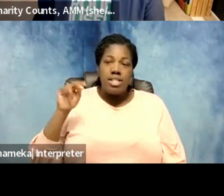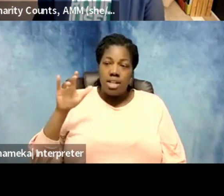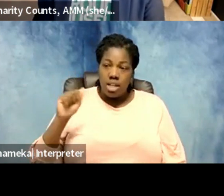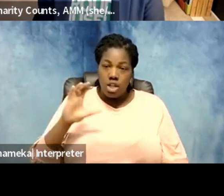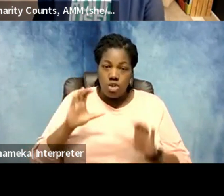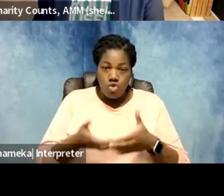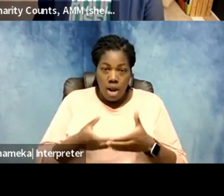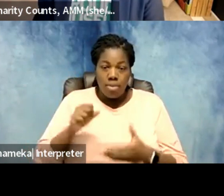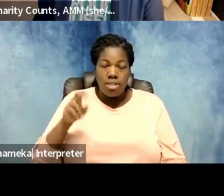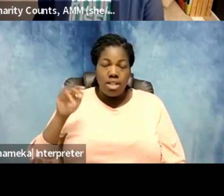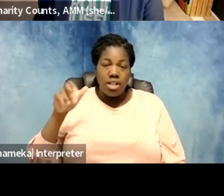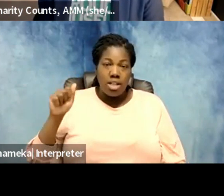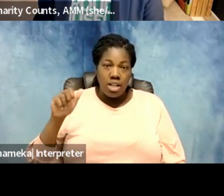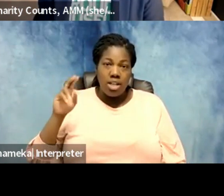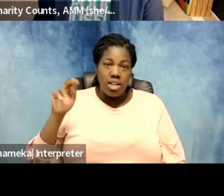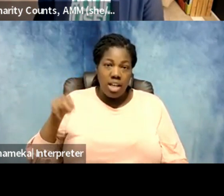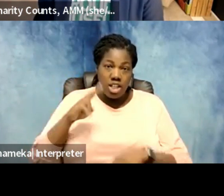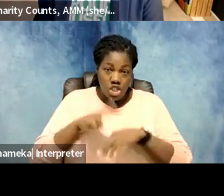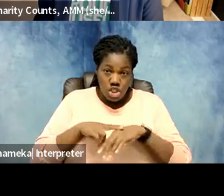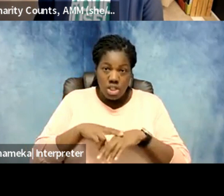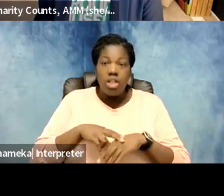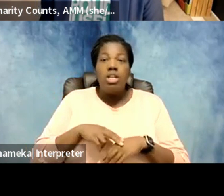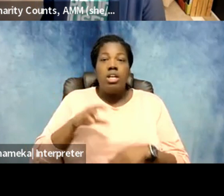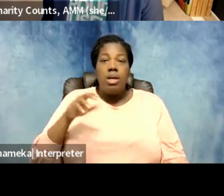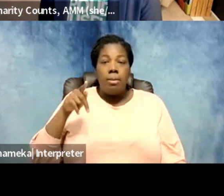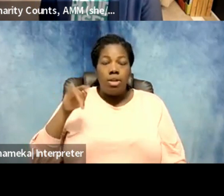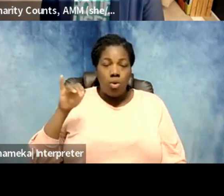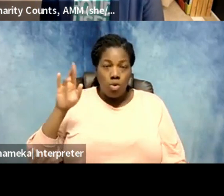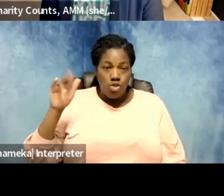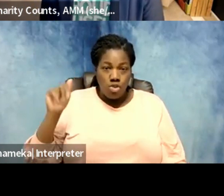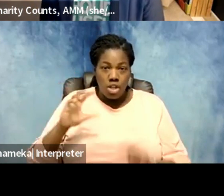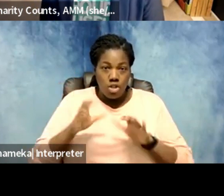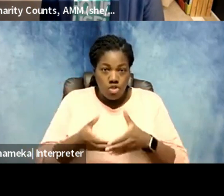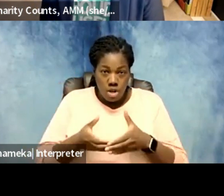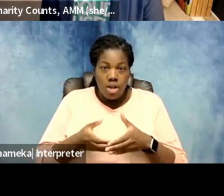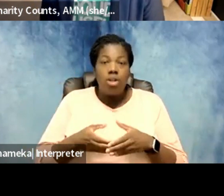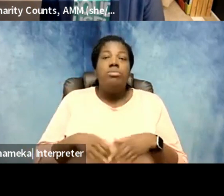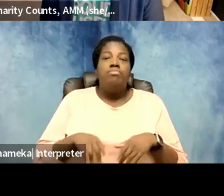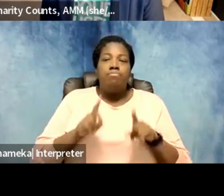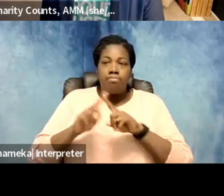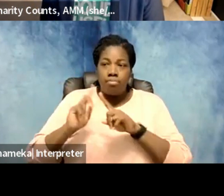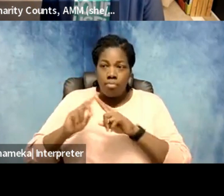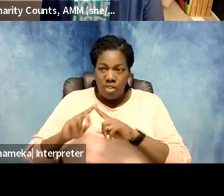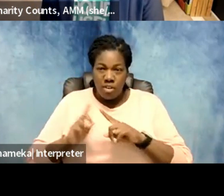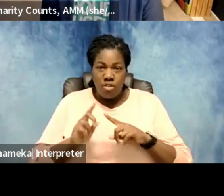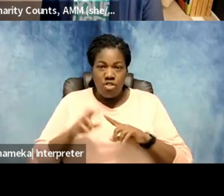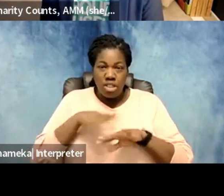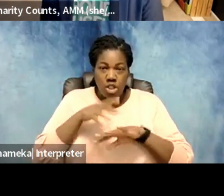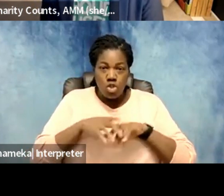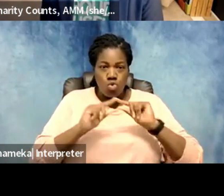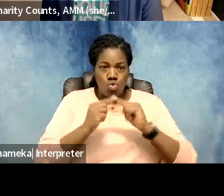Seneca Nation, the Ottawa tribe, Peoria tribe, Pokagon Band of Potawatomi, Forest